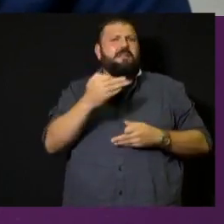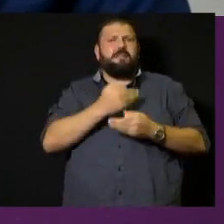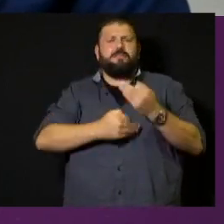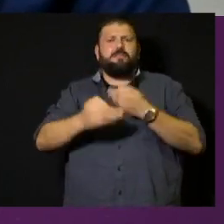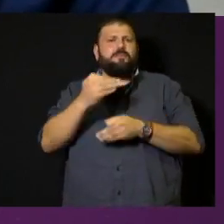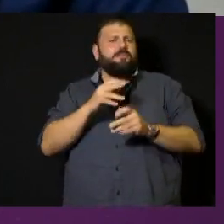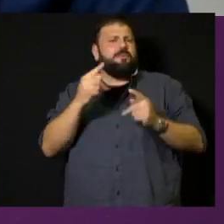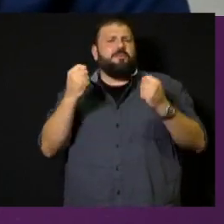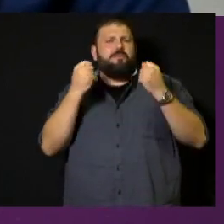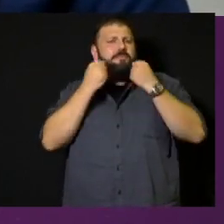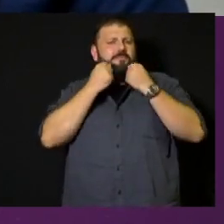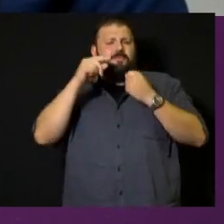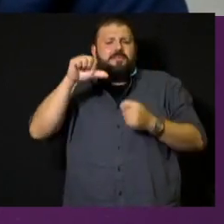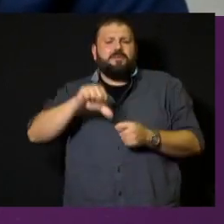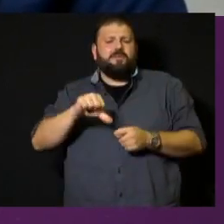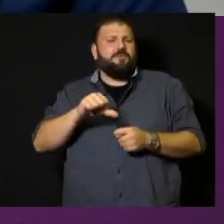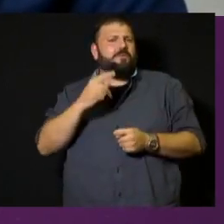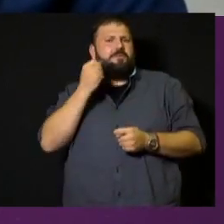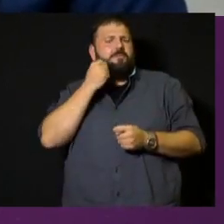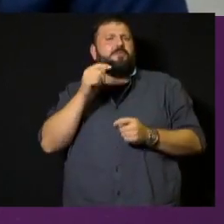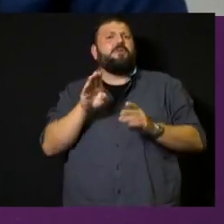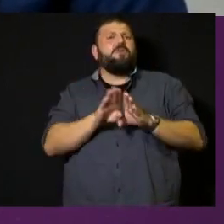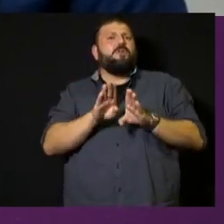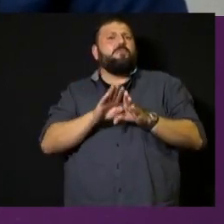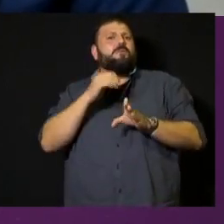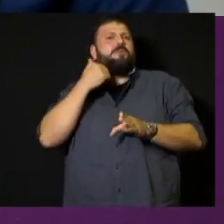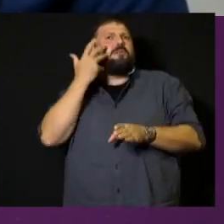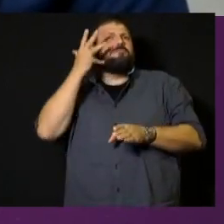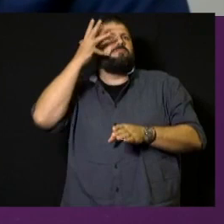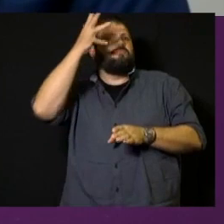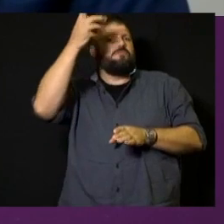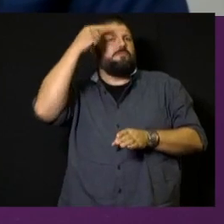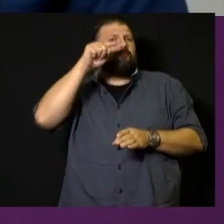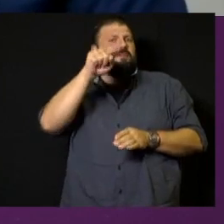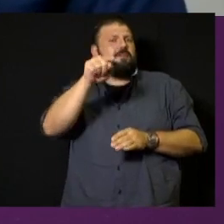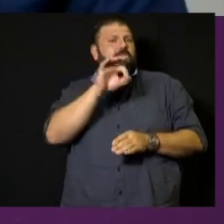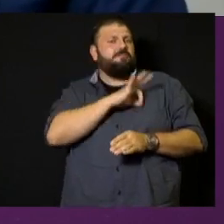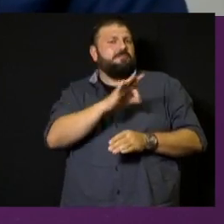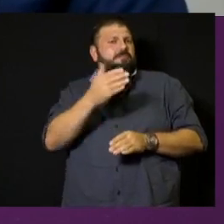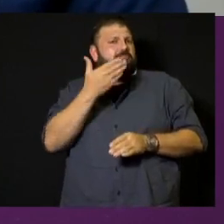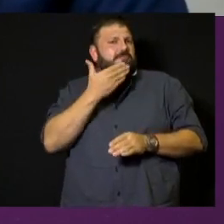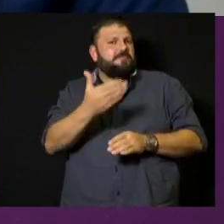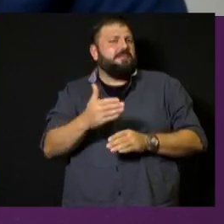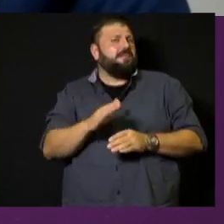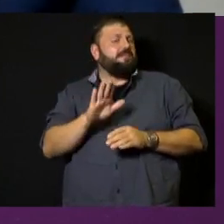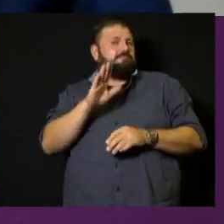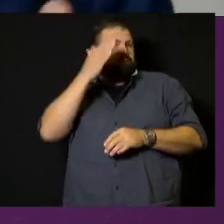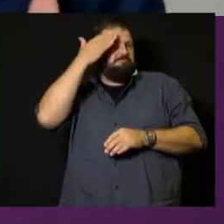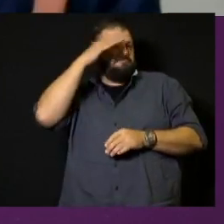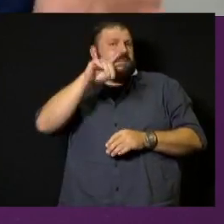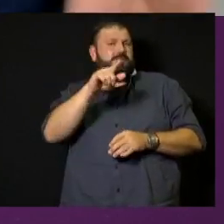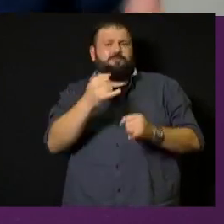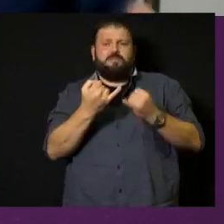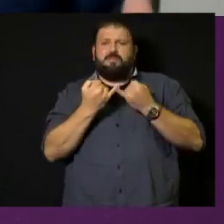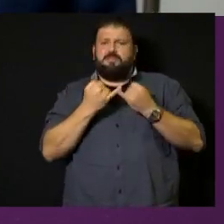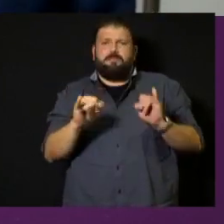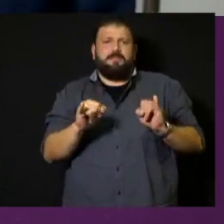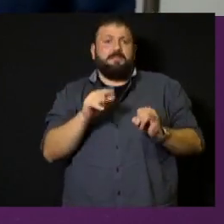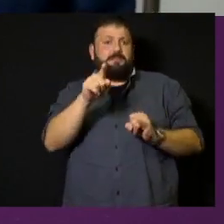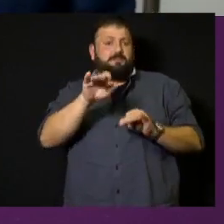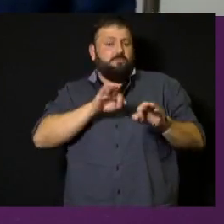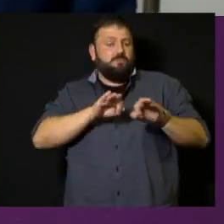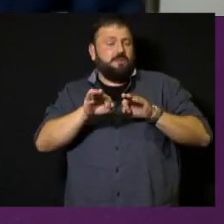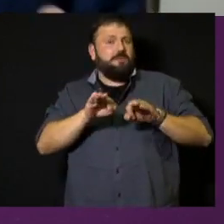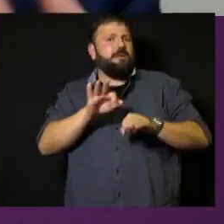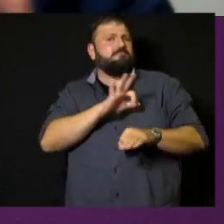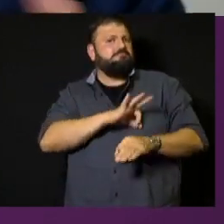may come true. It doesn't matter how you are today, what matters is how you want to be. You are independent. If you